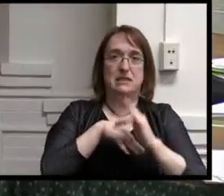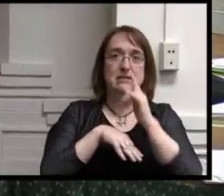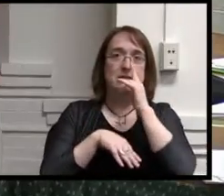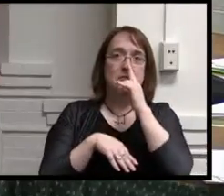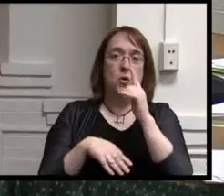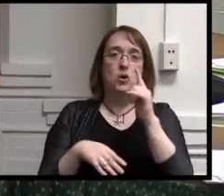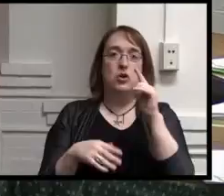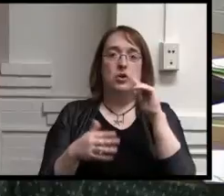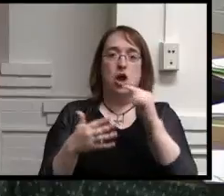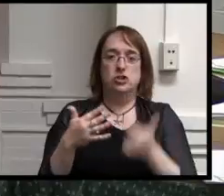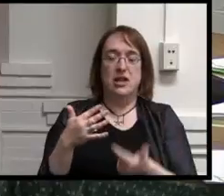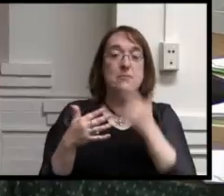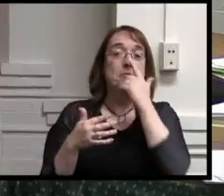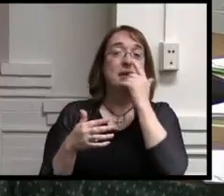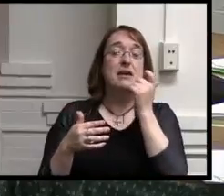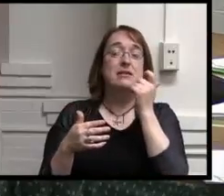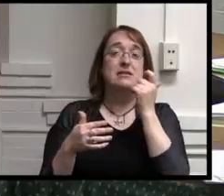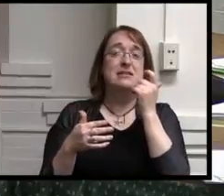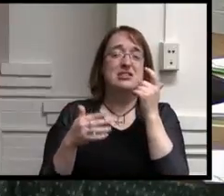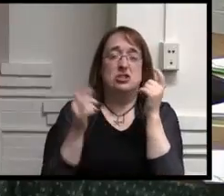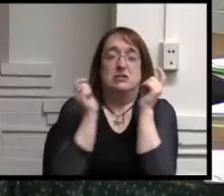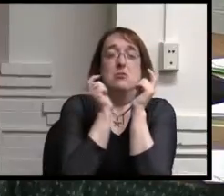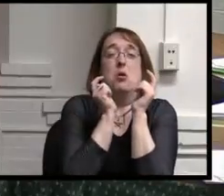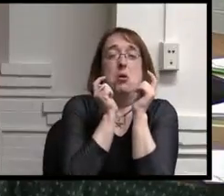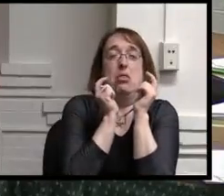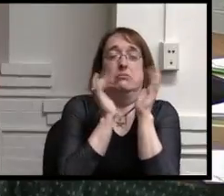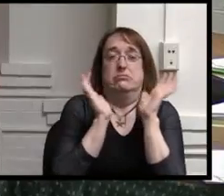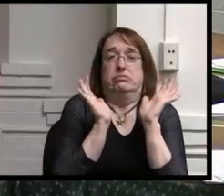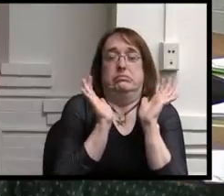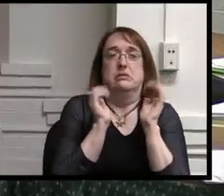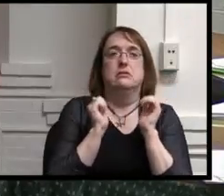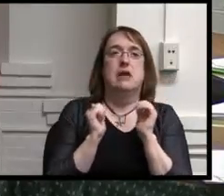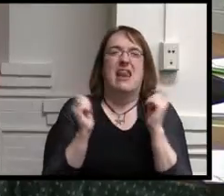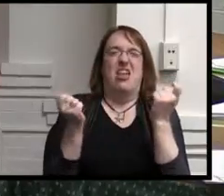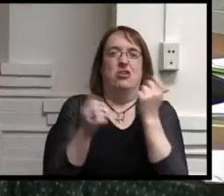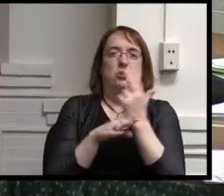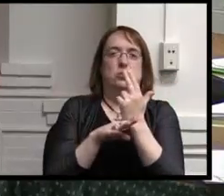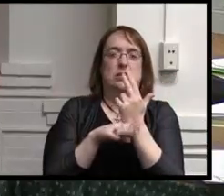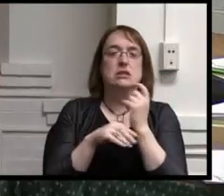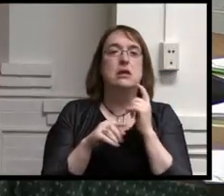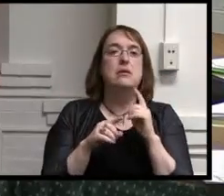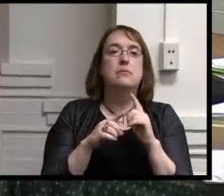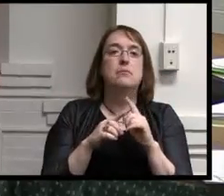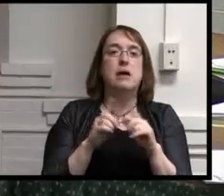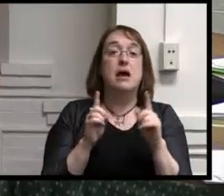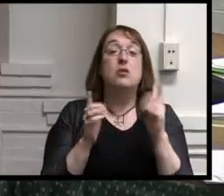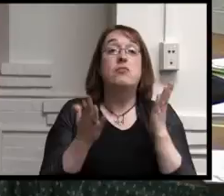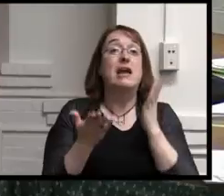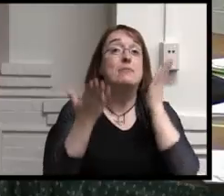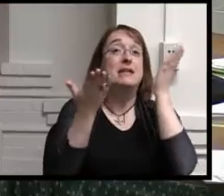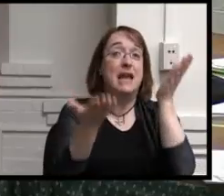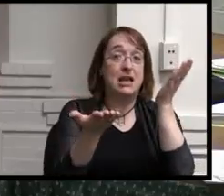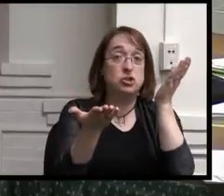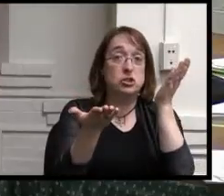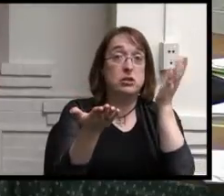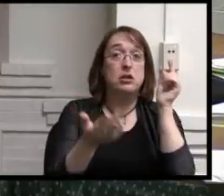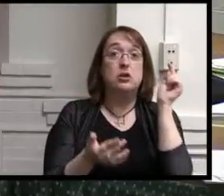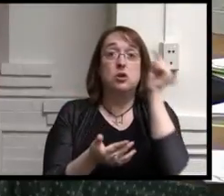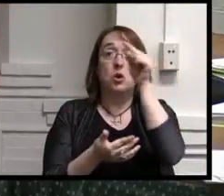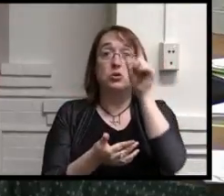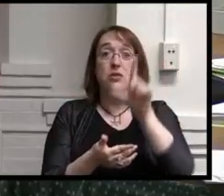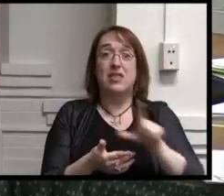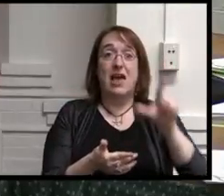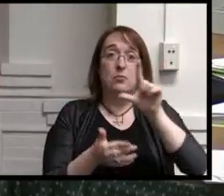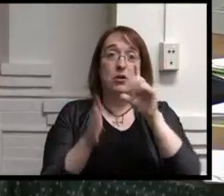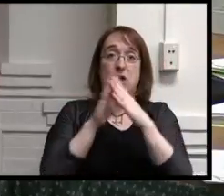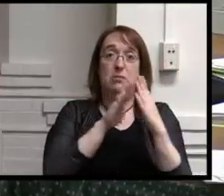alternate site because of how tight it is, and the other uses that they make of it. But our recommendation is that we go to the library